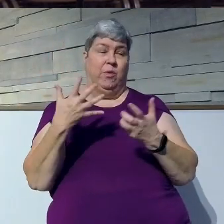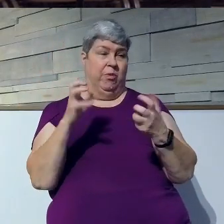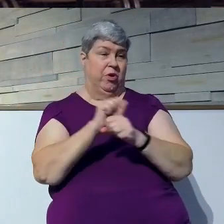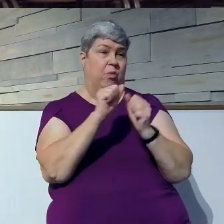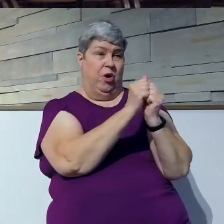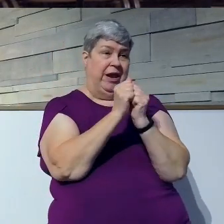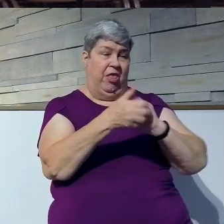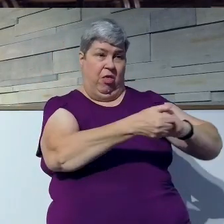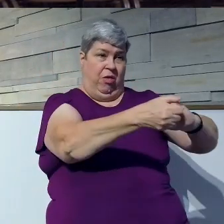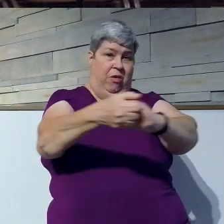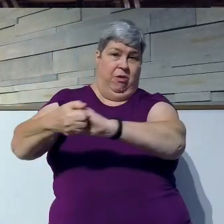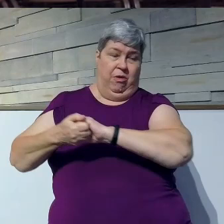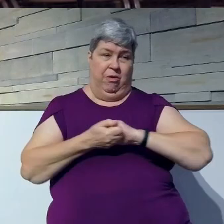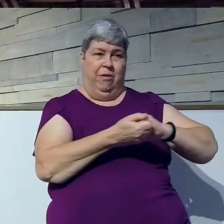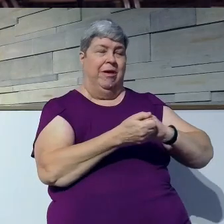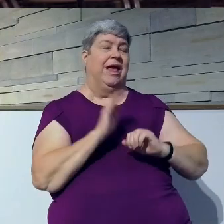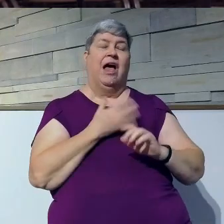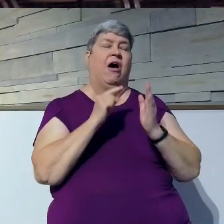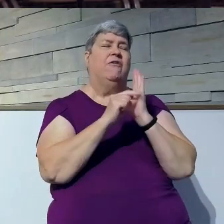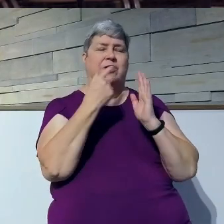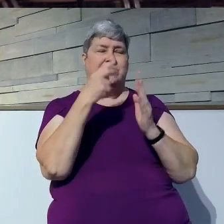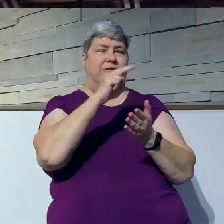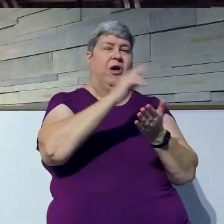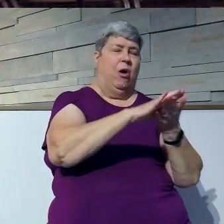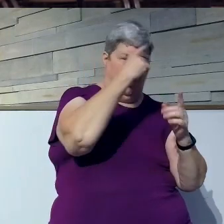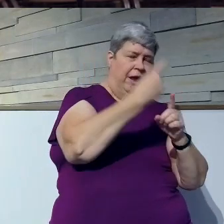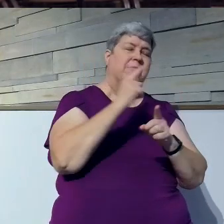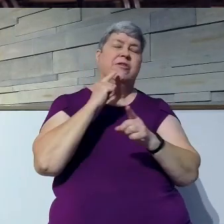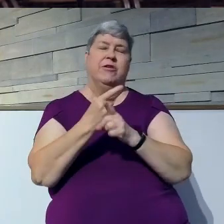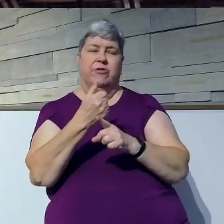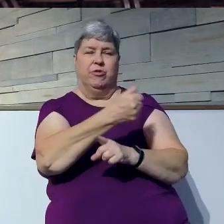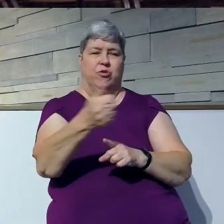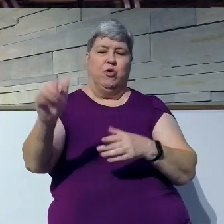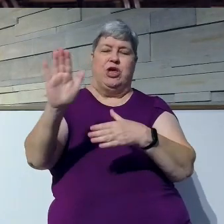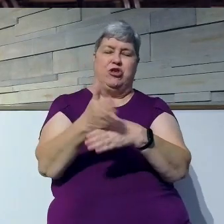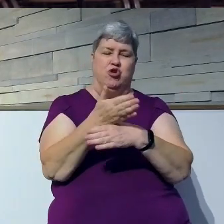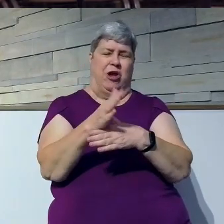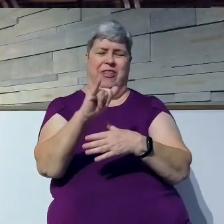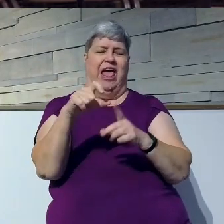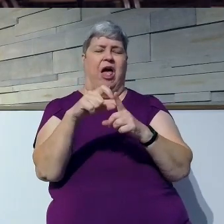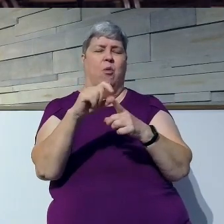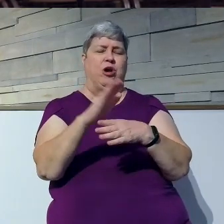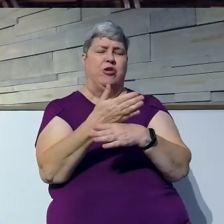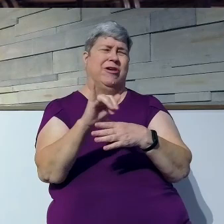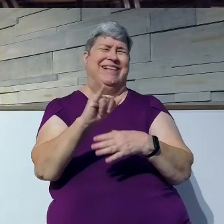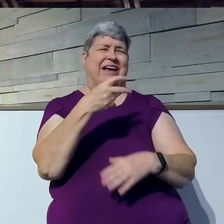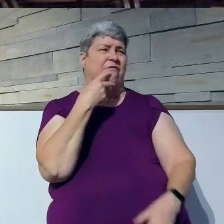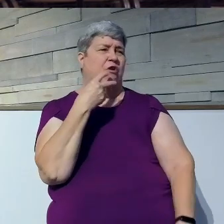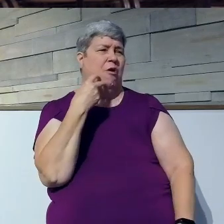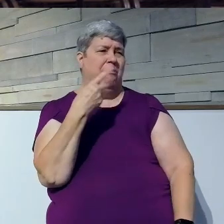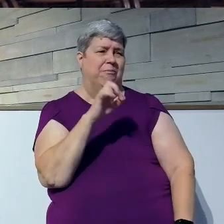partners. Work with one another. Our verse says, holy brothers and sisters who share. The word share is kind of more of like a verb, but